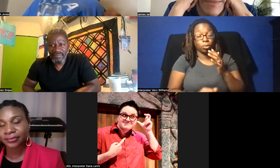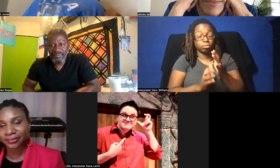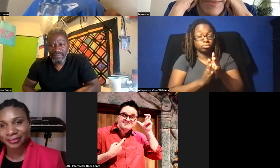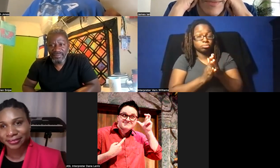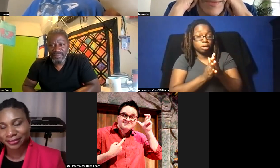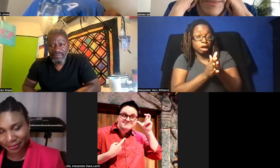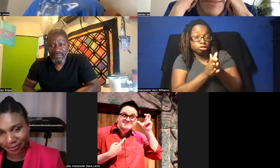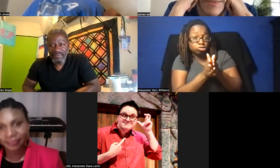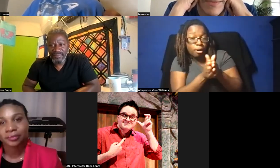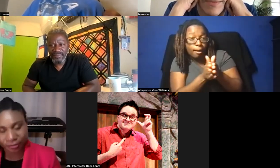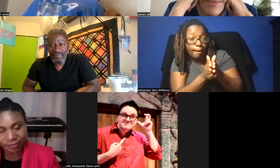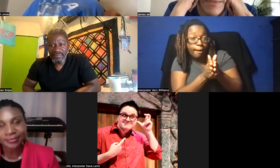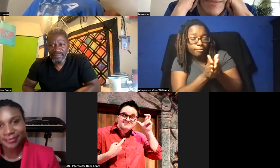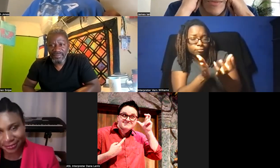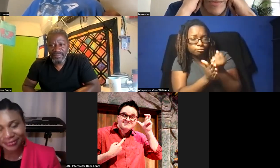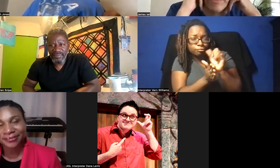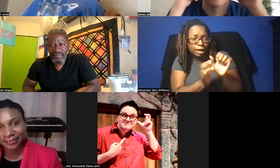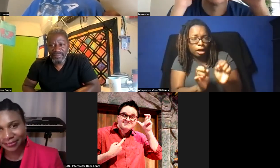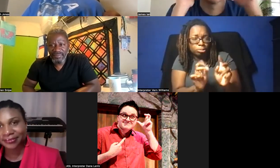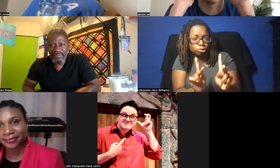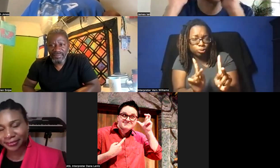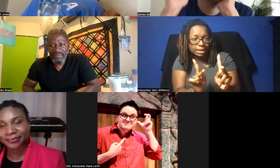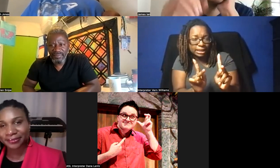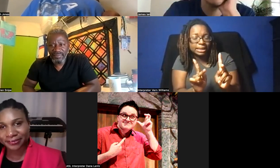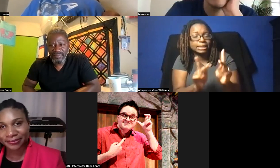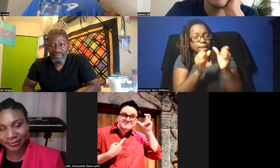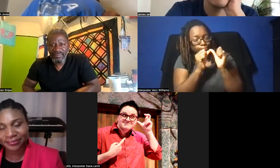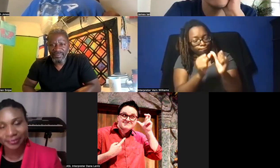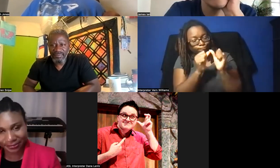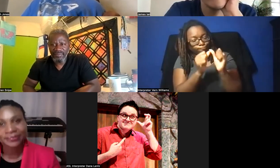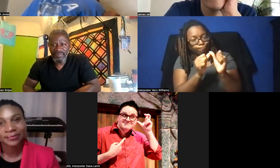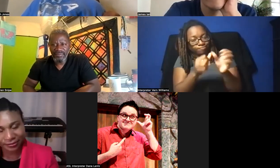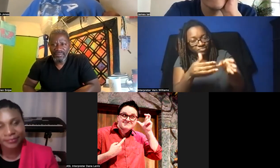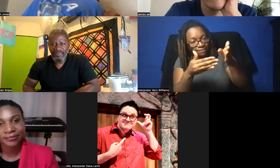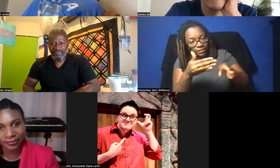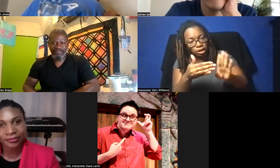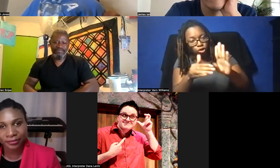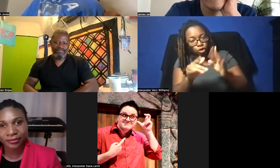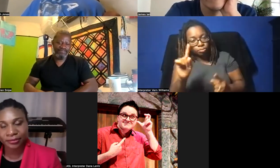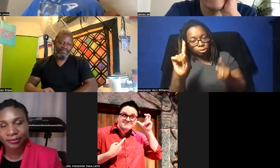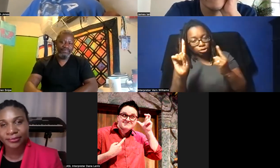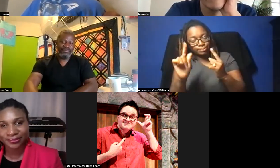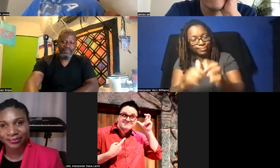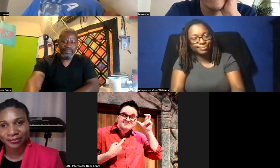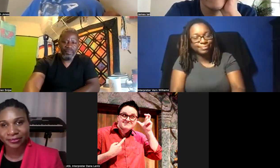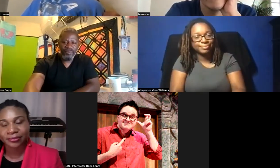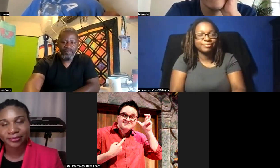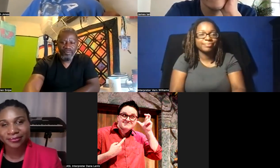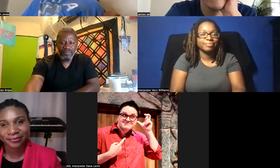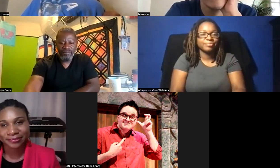take that opportunity and go for it. Finish the mission. Mm-hmm.